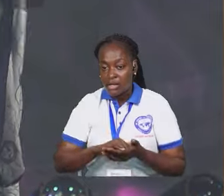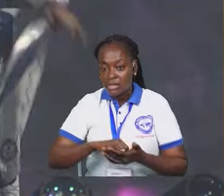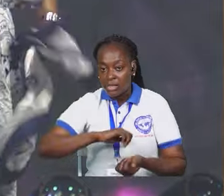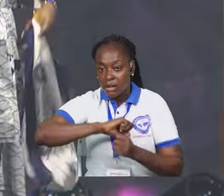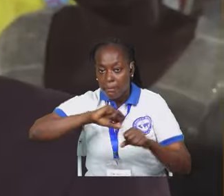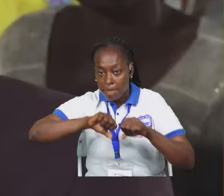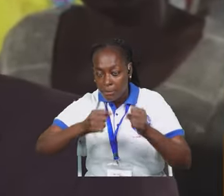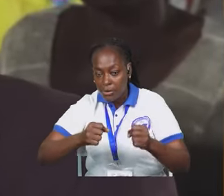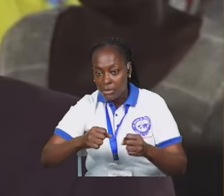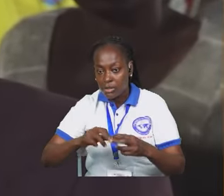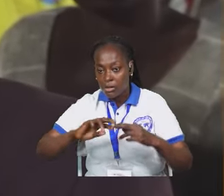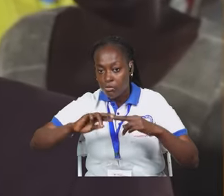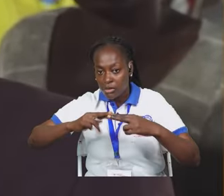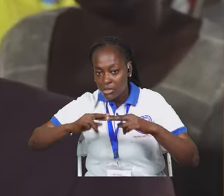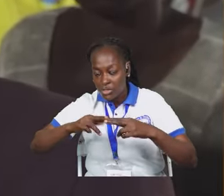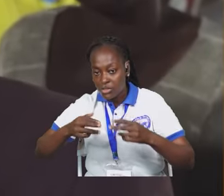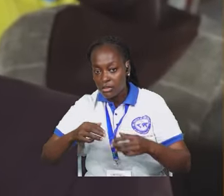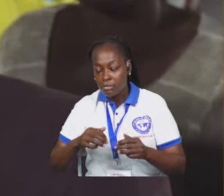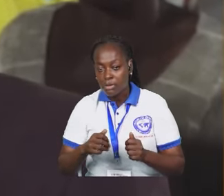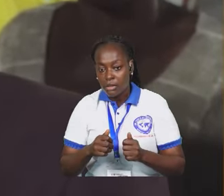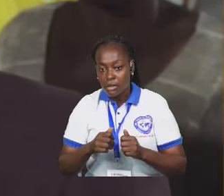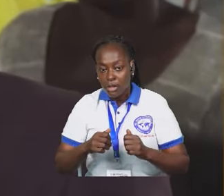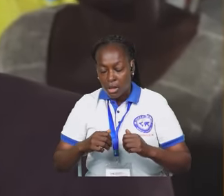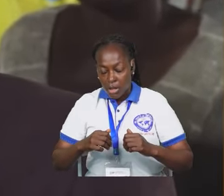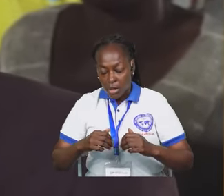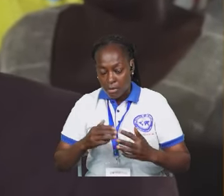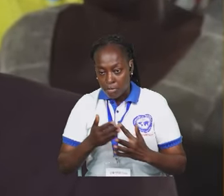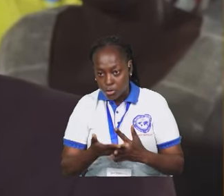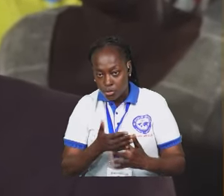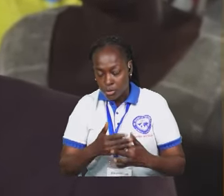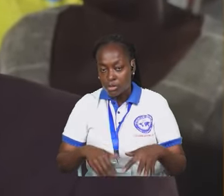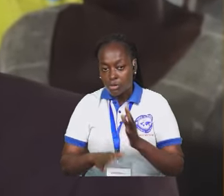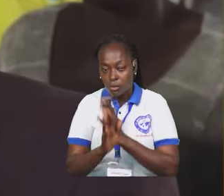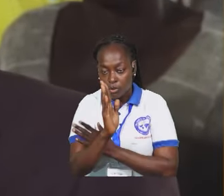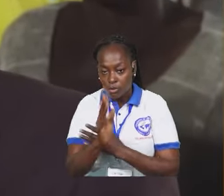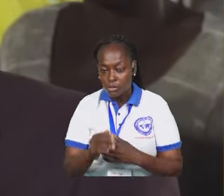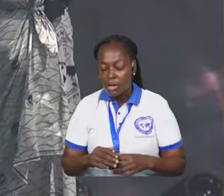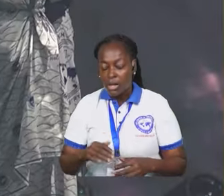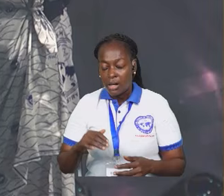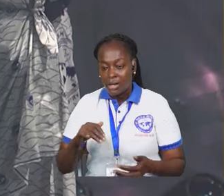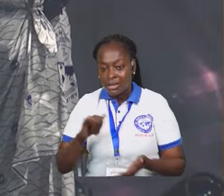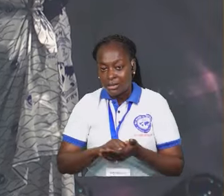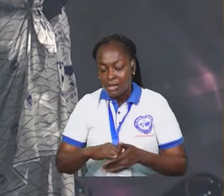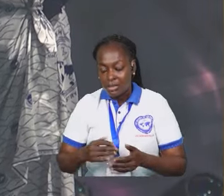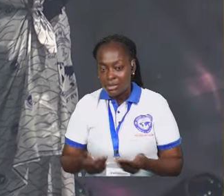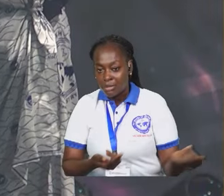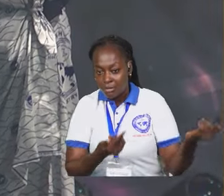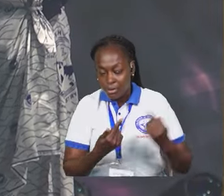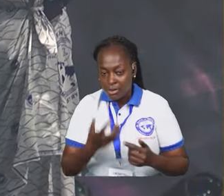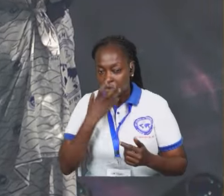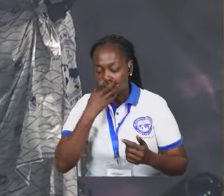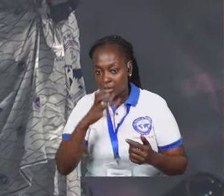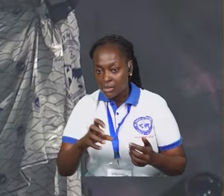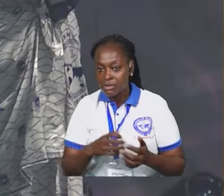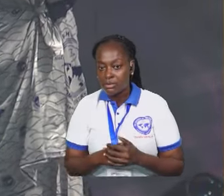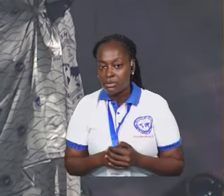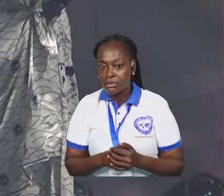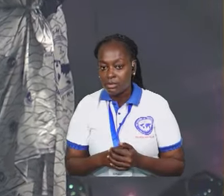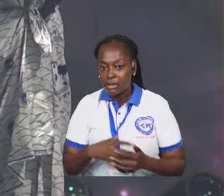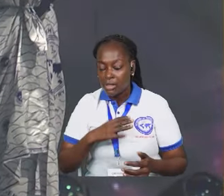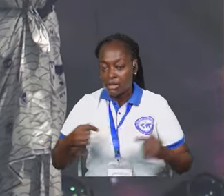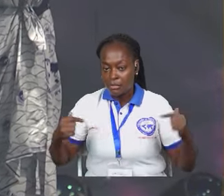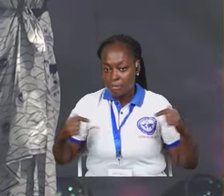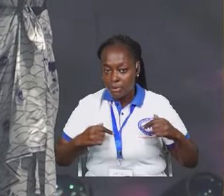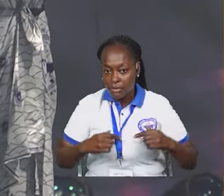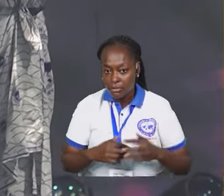what separated Nade no me oyao amani hunu bai and that brought pain and curses o see he